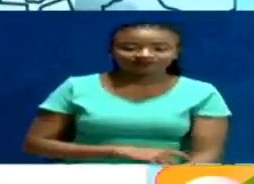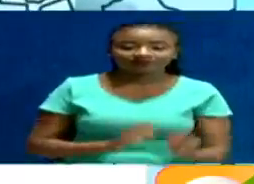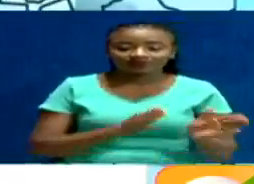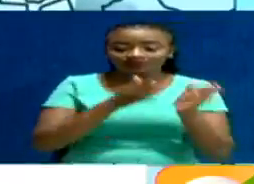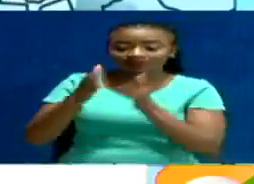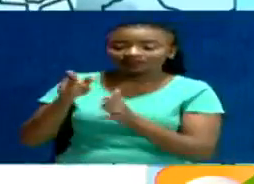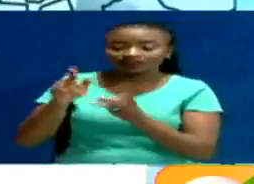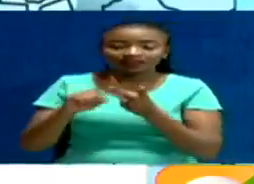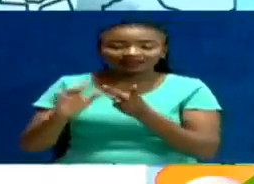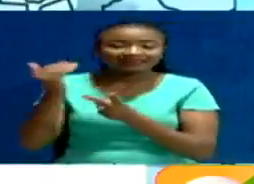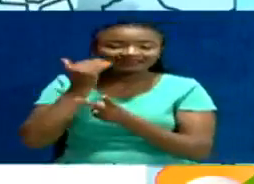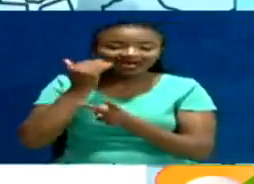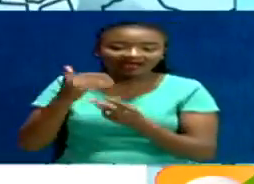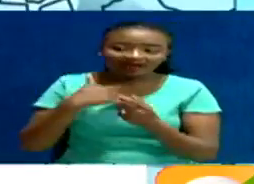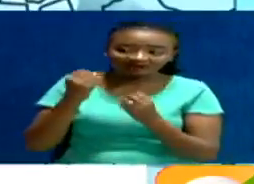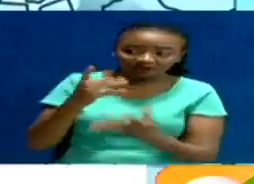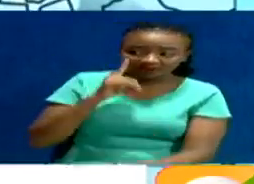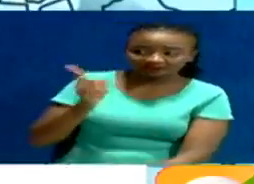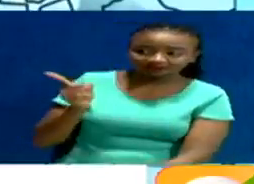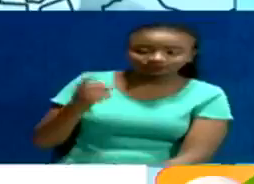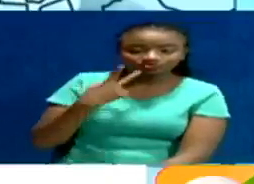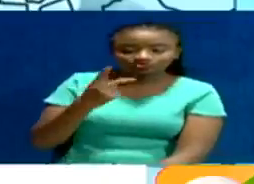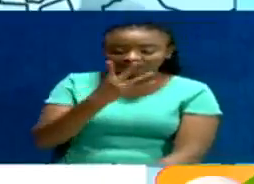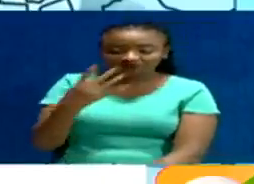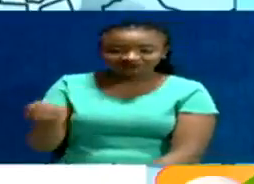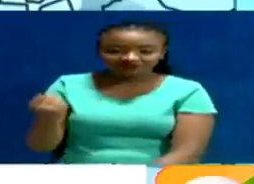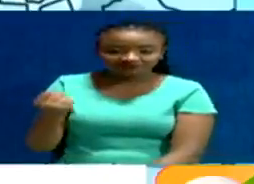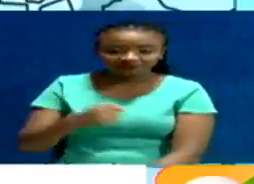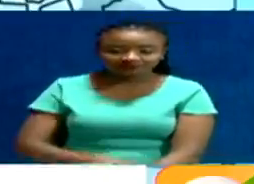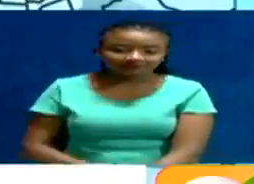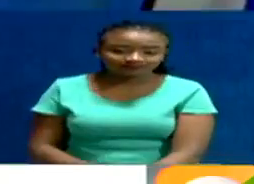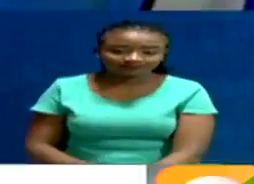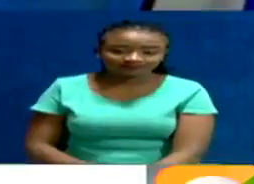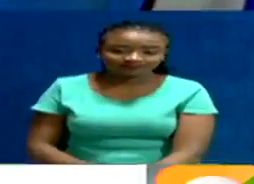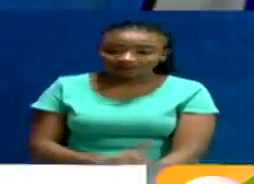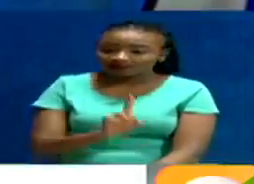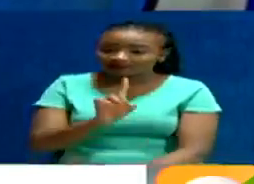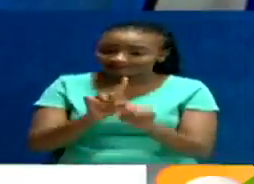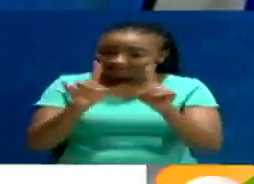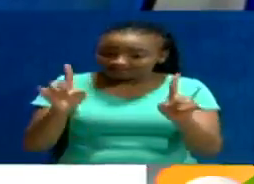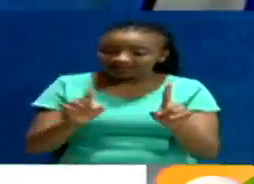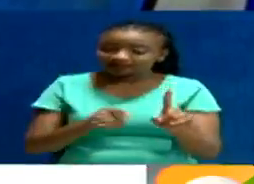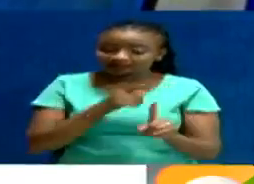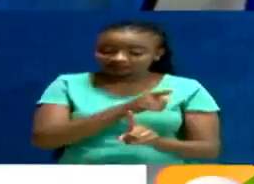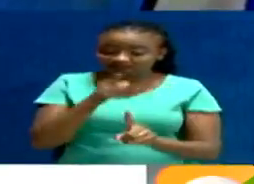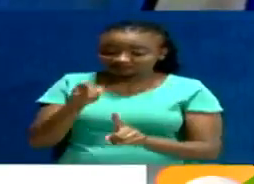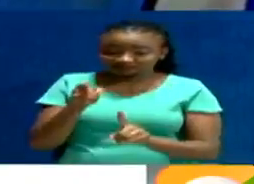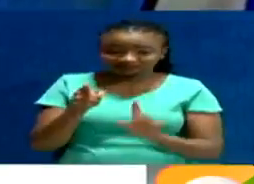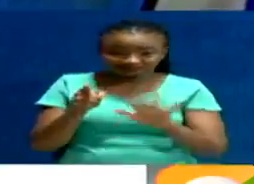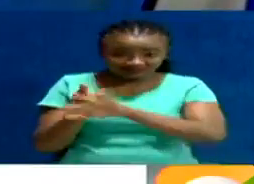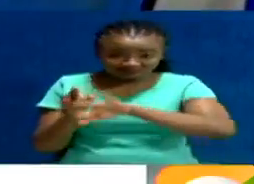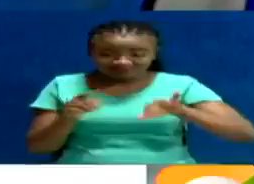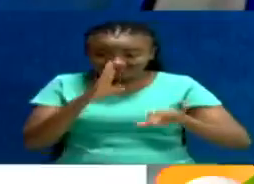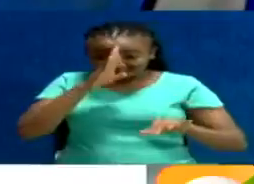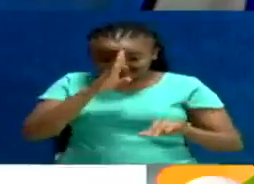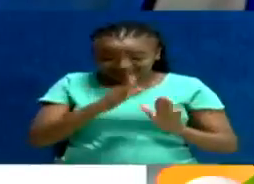1,942 positive cases, while Siaya accounted for 245. But the numbers recorded Sunday